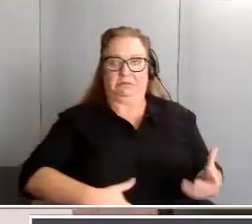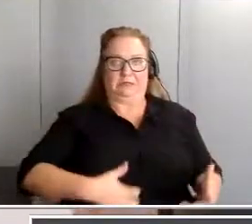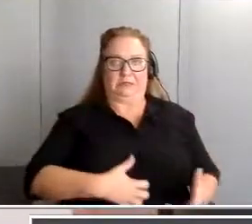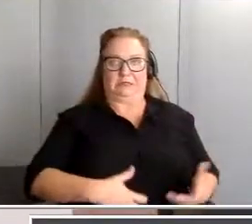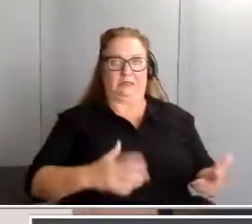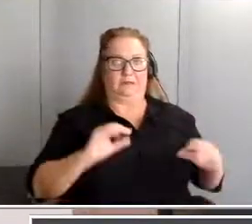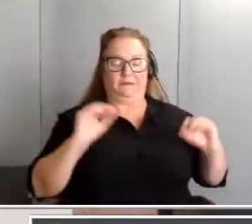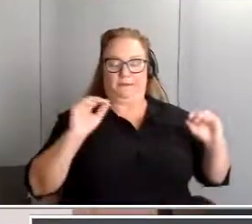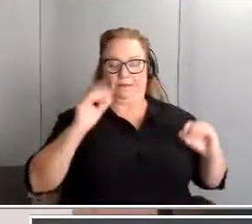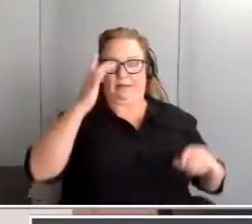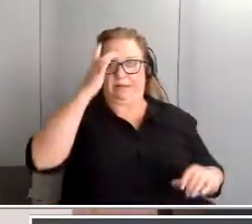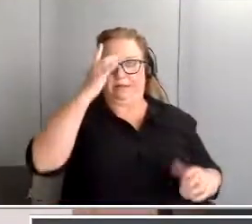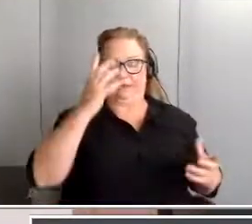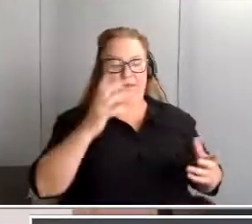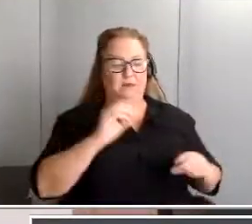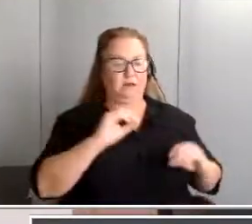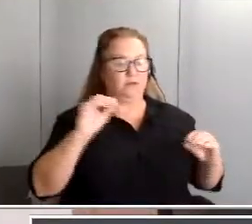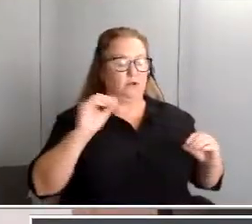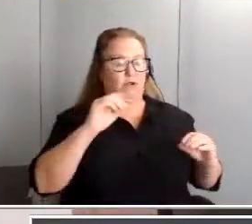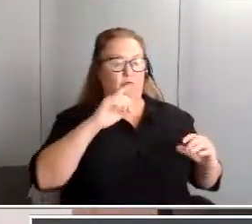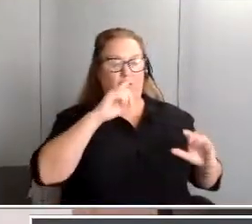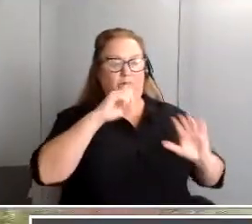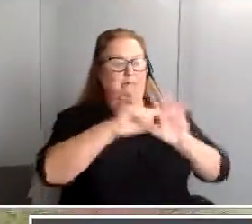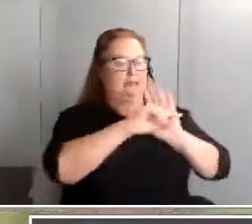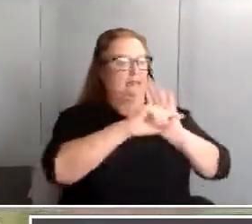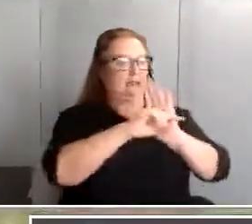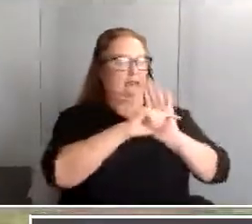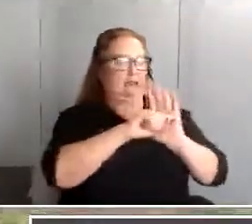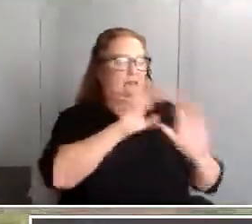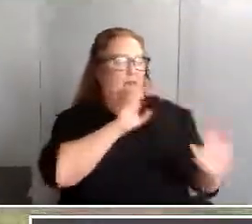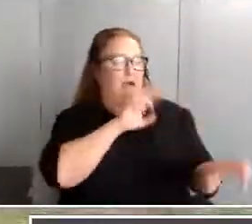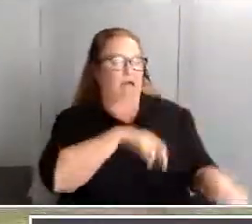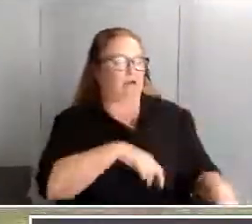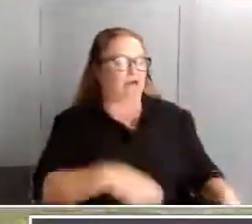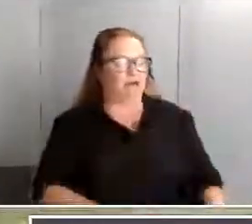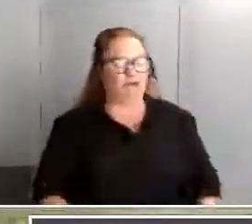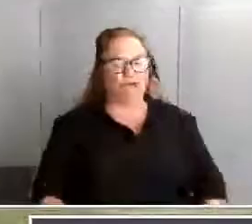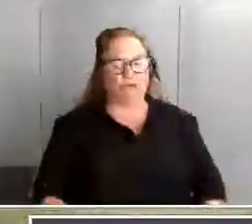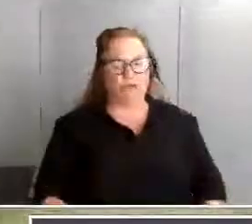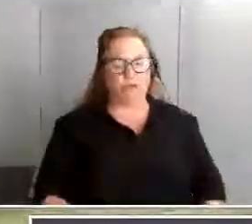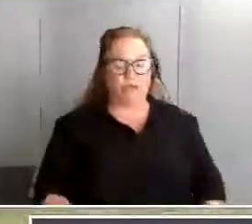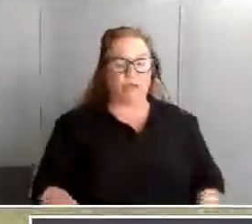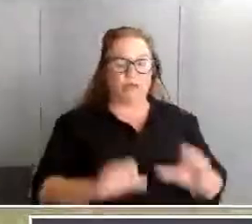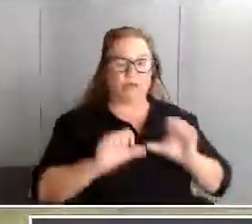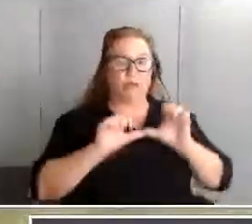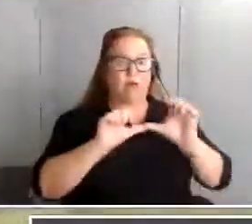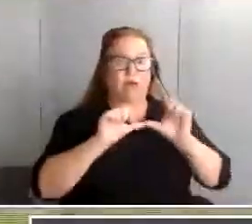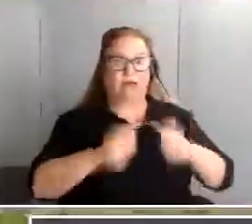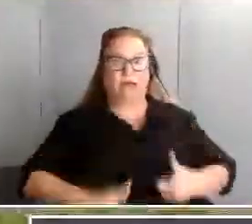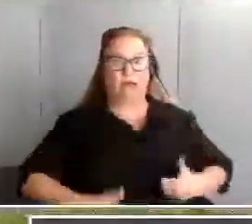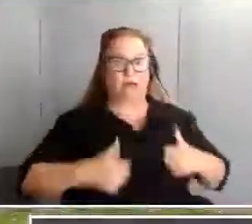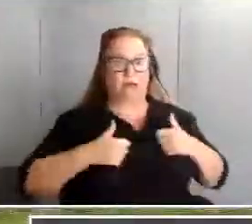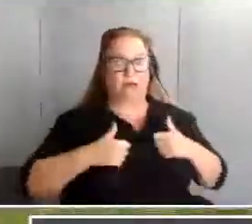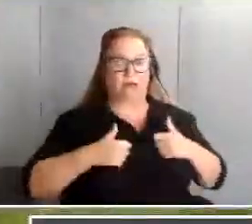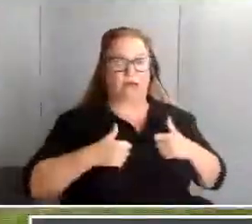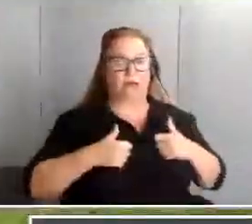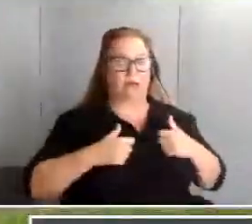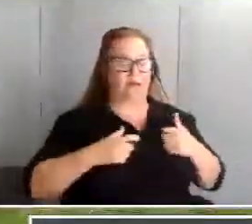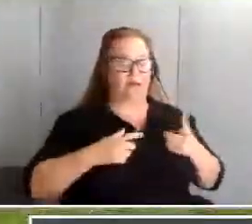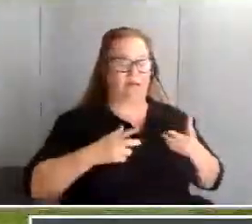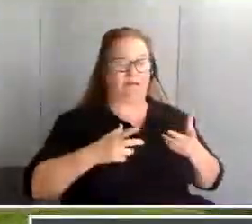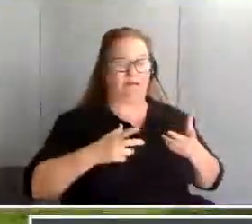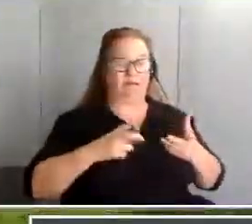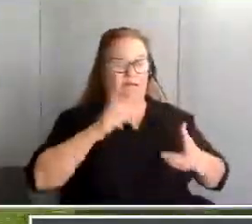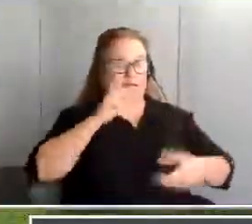anything like that. No adverse reactions at all. So I continued life as it was, feeling like it had been taken care